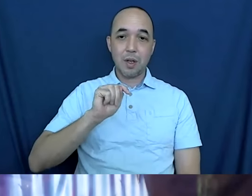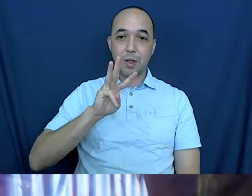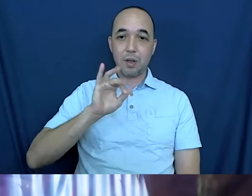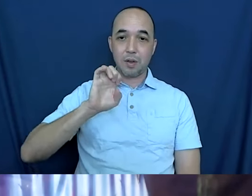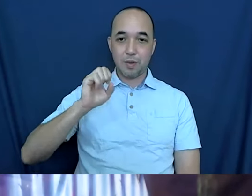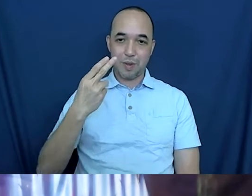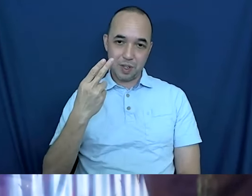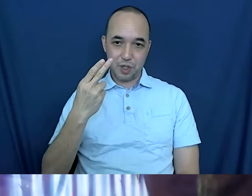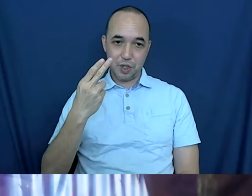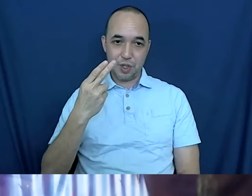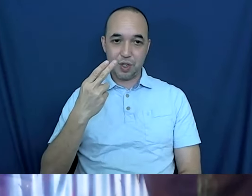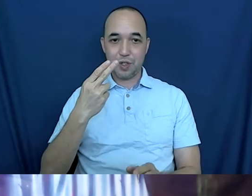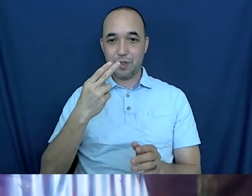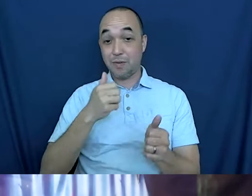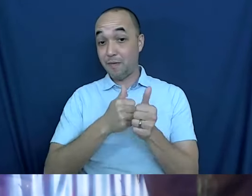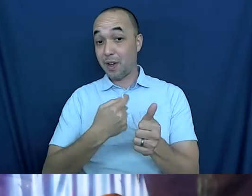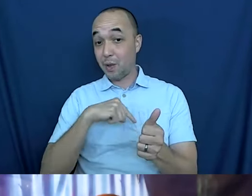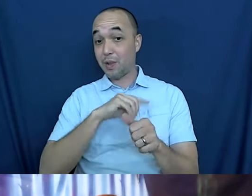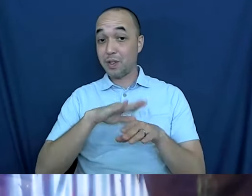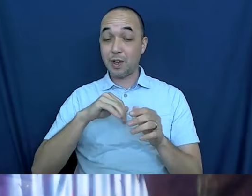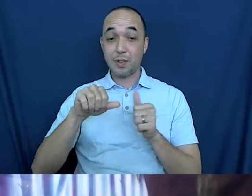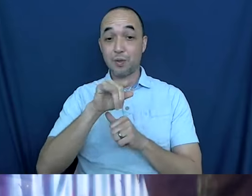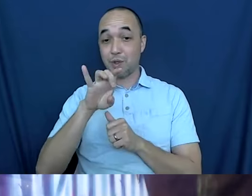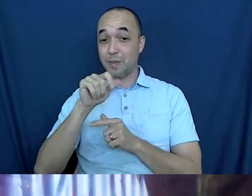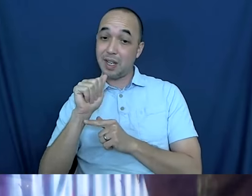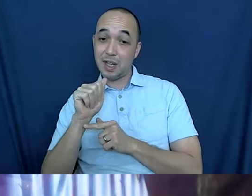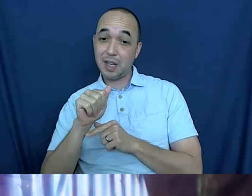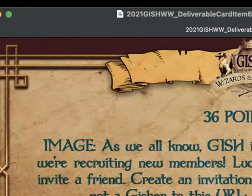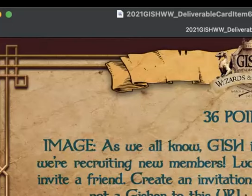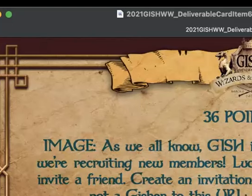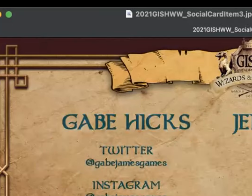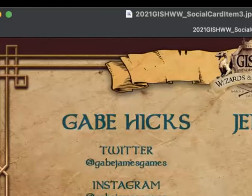on when and where and so on and so forth. Yep. It's going to be